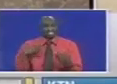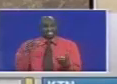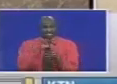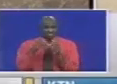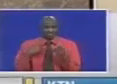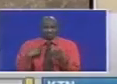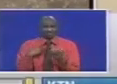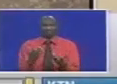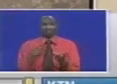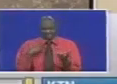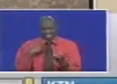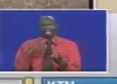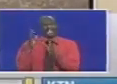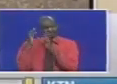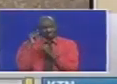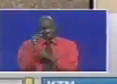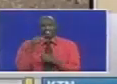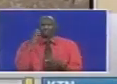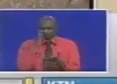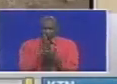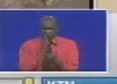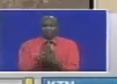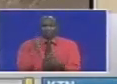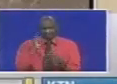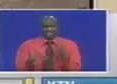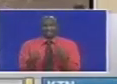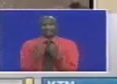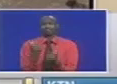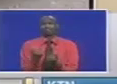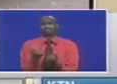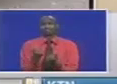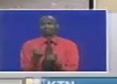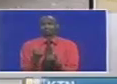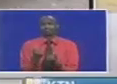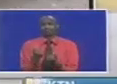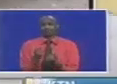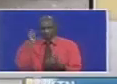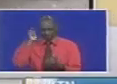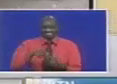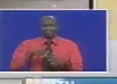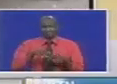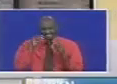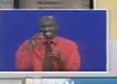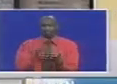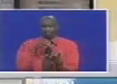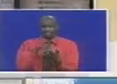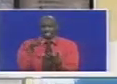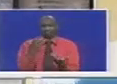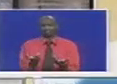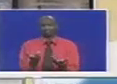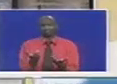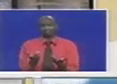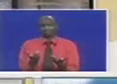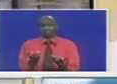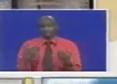is unknown. We anticipate, we know definitely in every year we must find a situation in one part of the year that